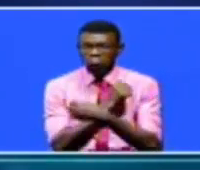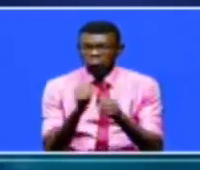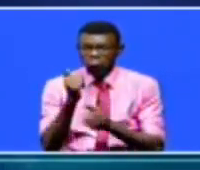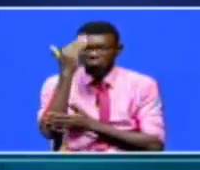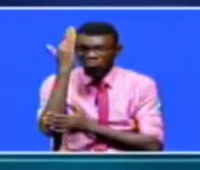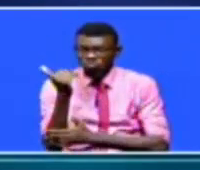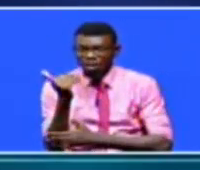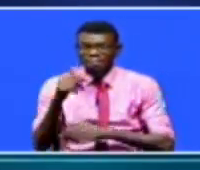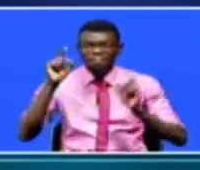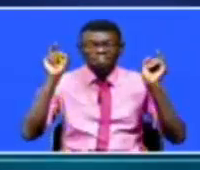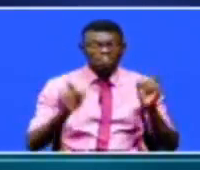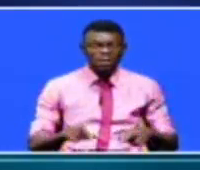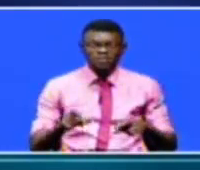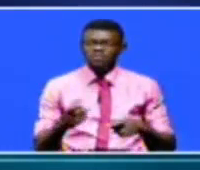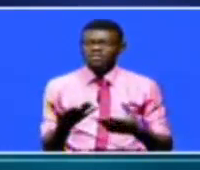day-to-day running